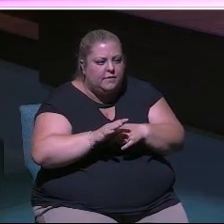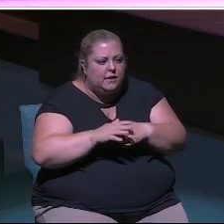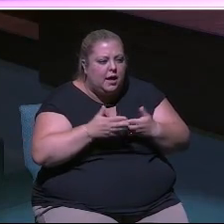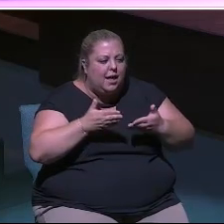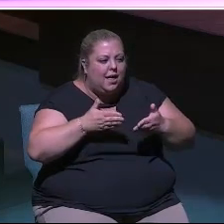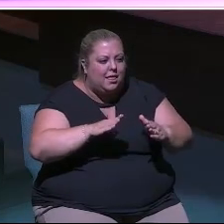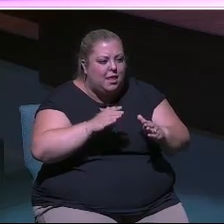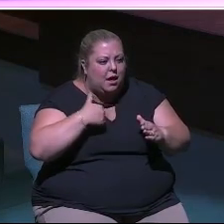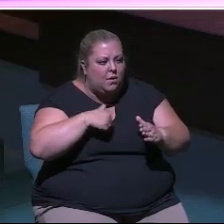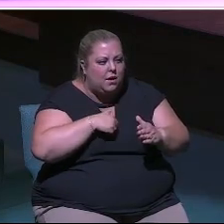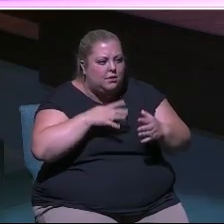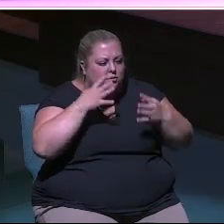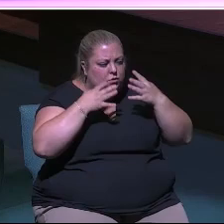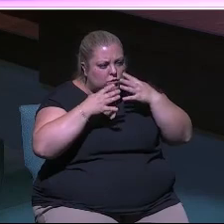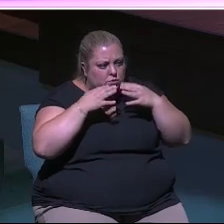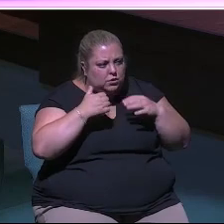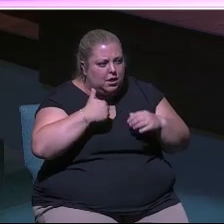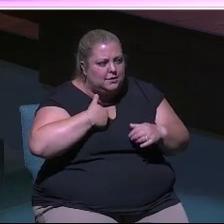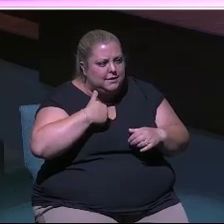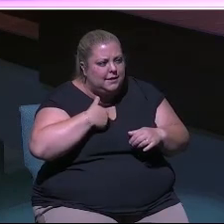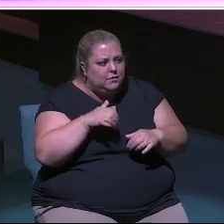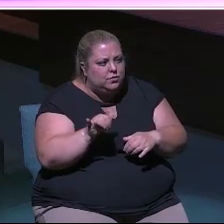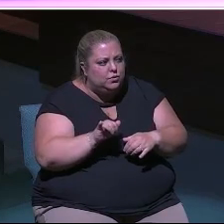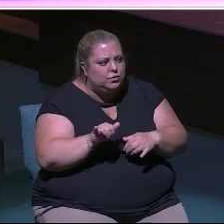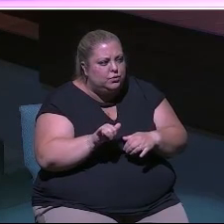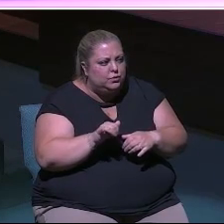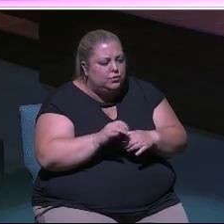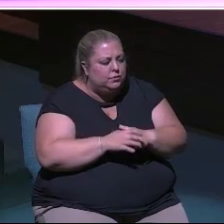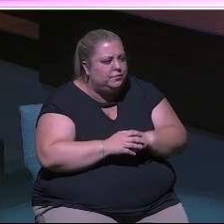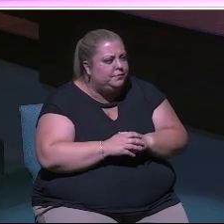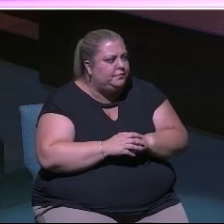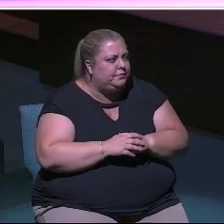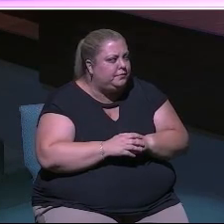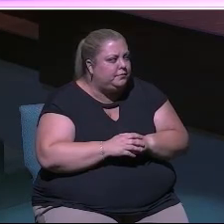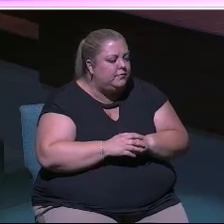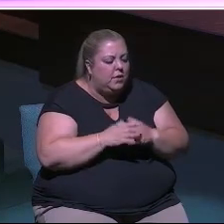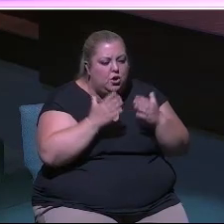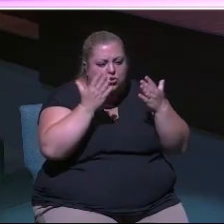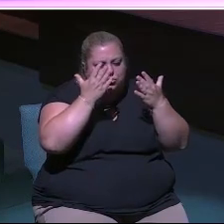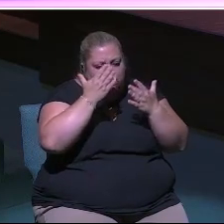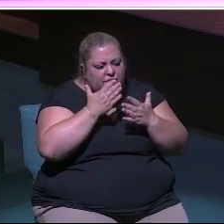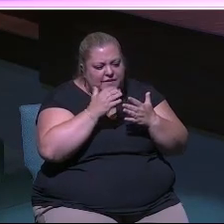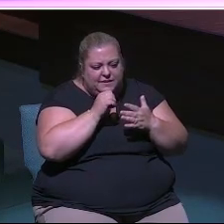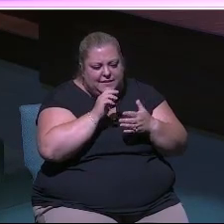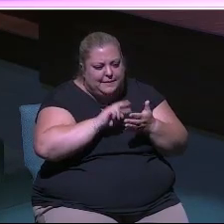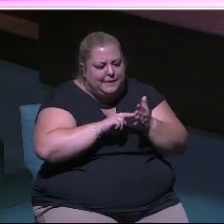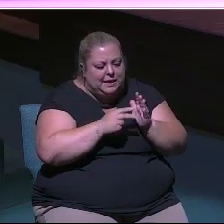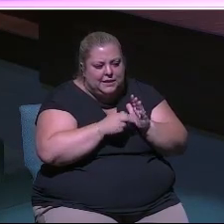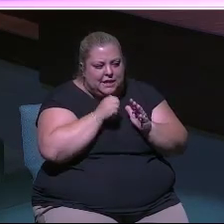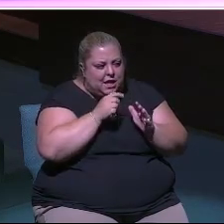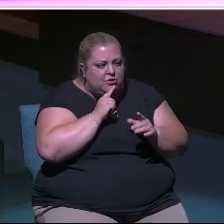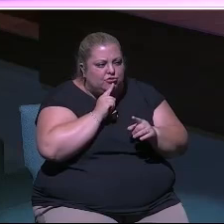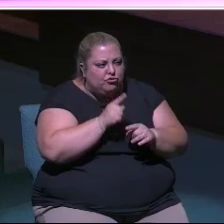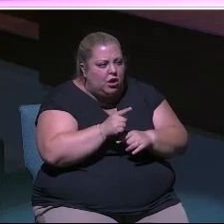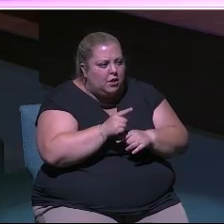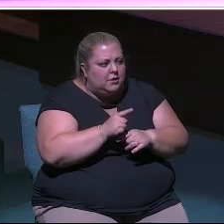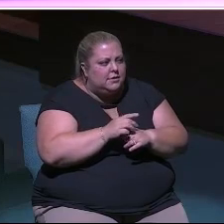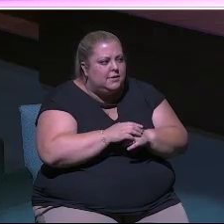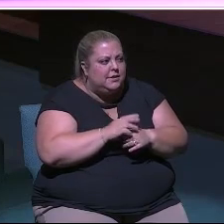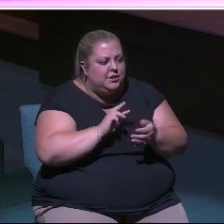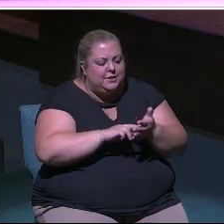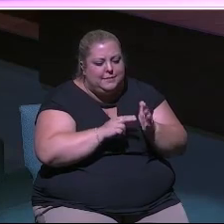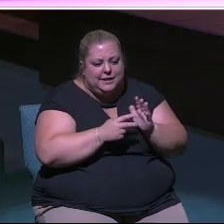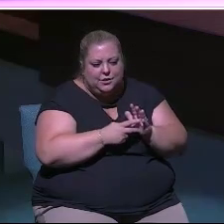tears. We get permission, if you will. Grief does not mean you don't trust. It simply means you can't stand the thought of another day